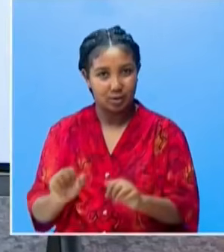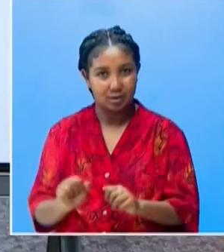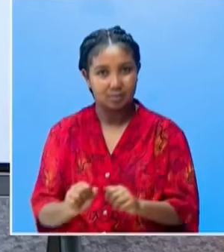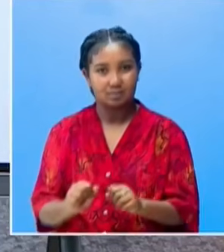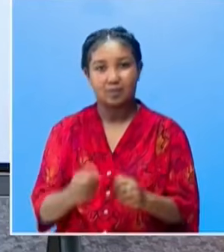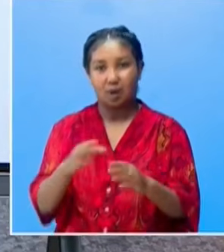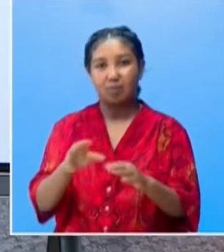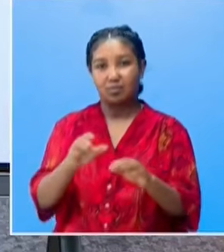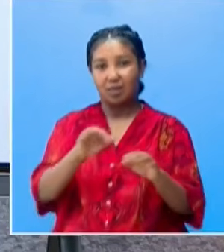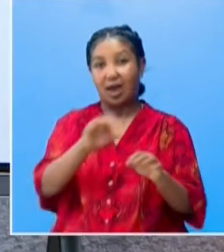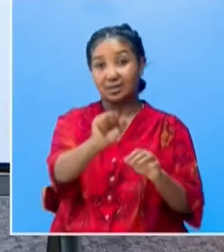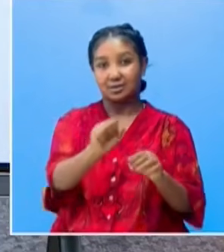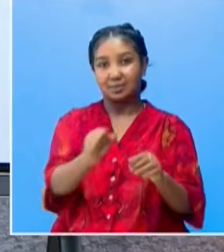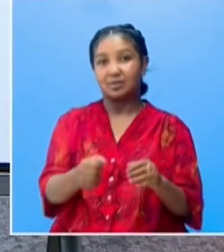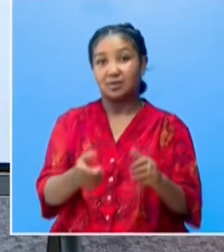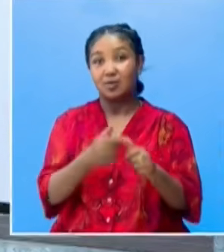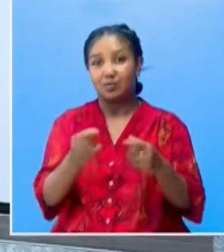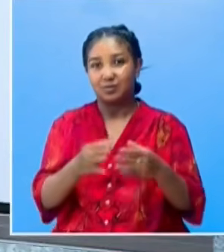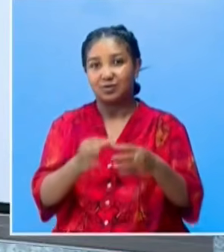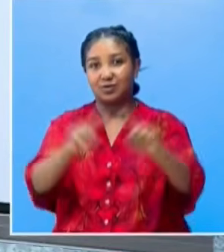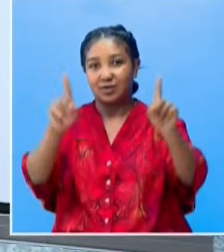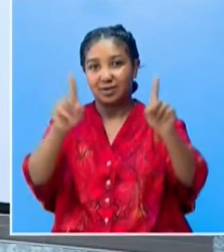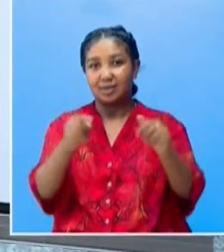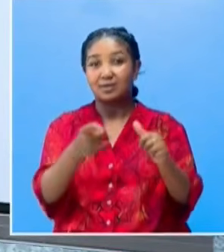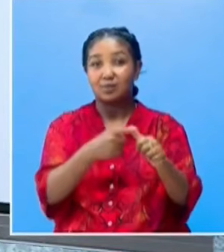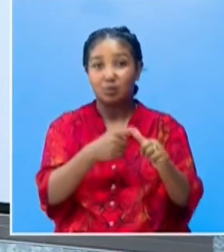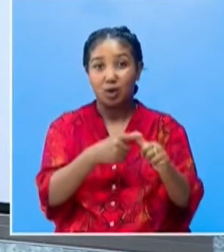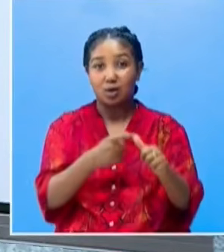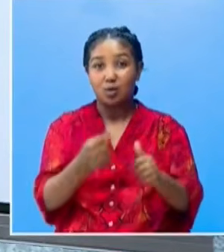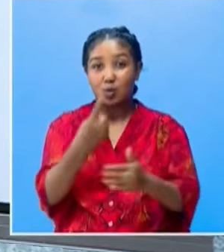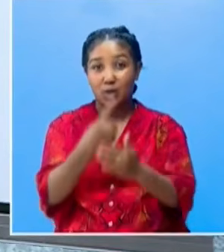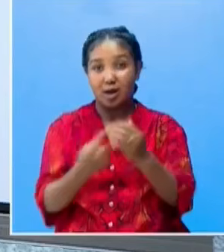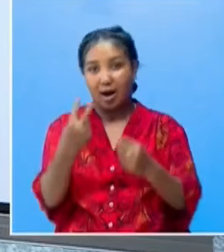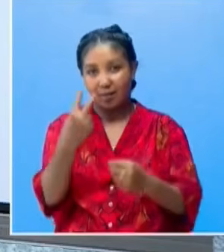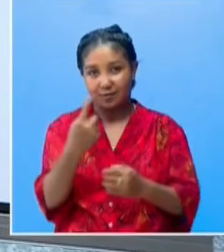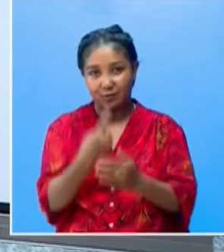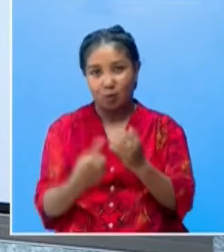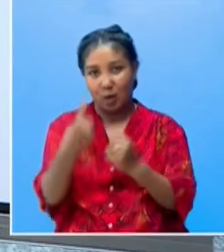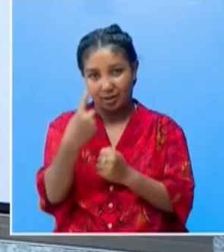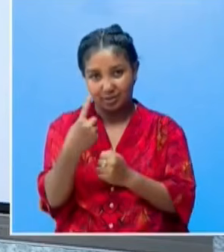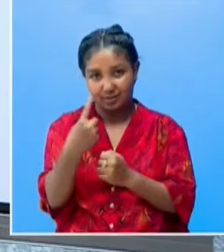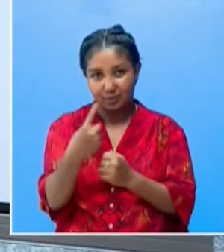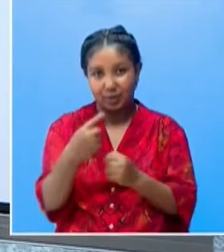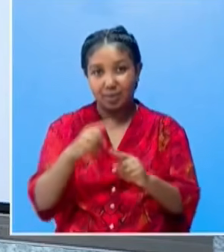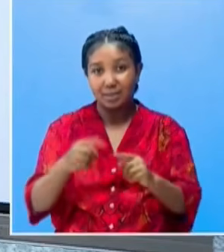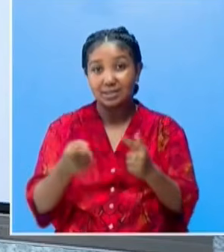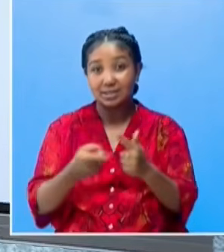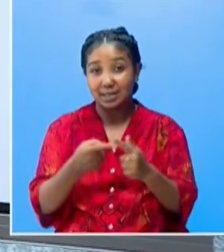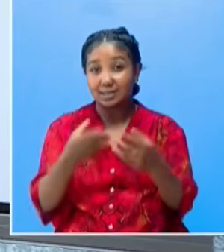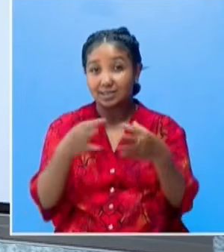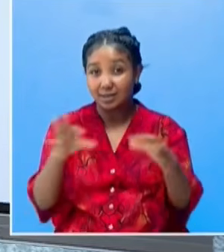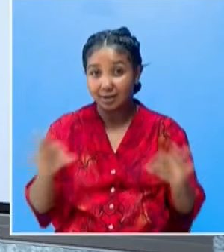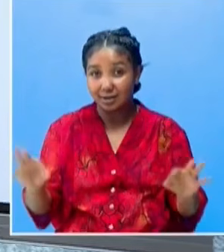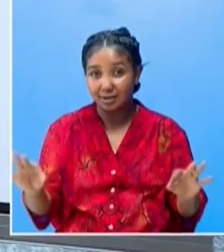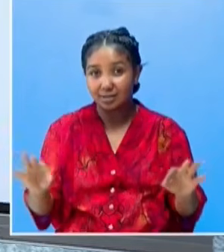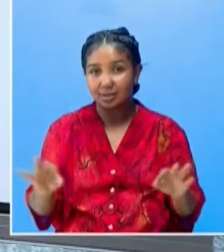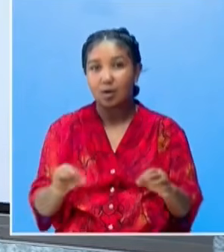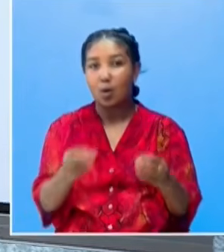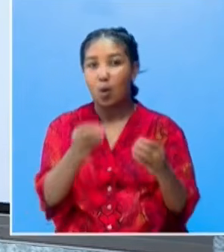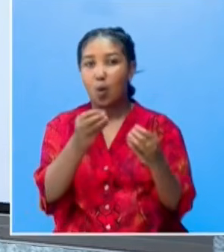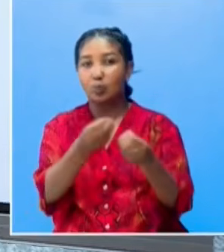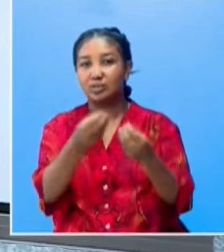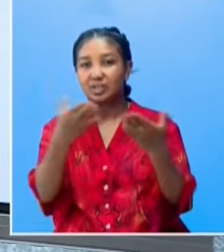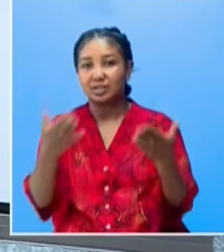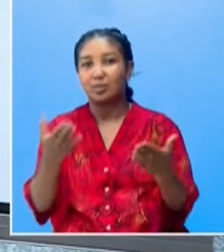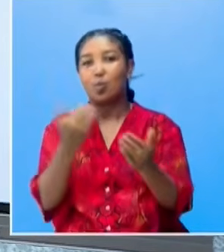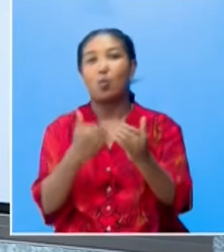Look, there's a difference from the first one, all right? On the first one, we only have a single computer, but this time, in our object, it is